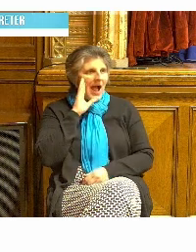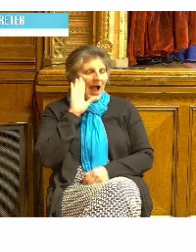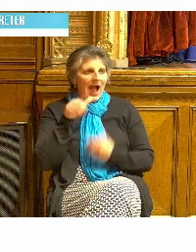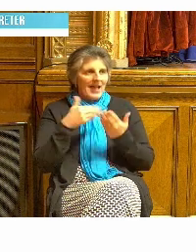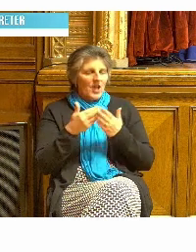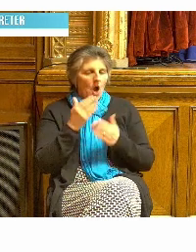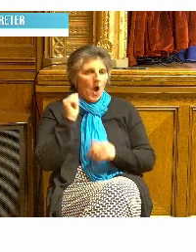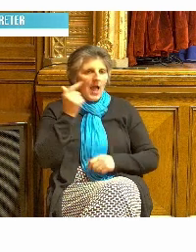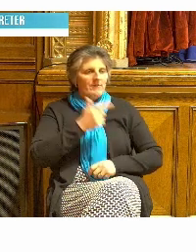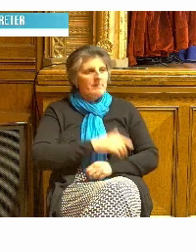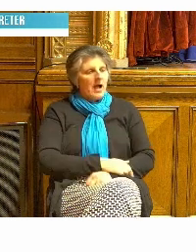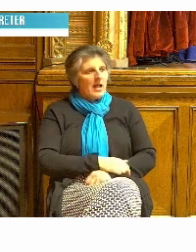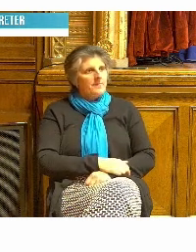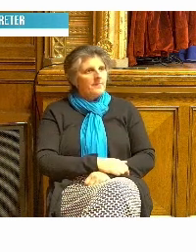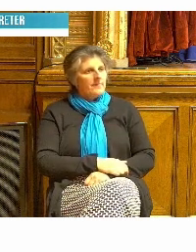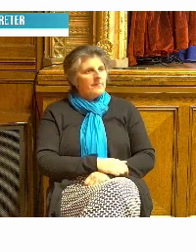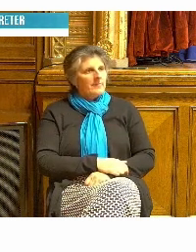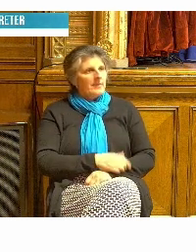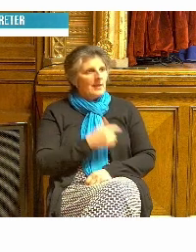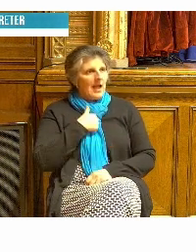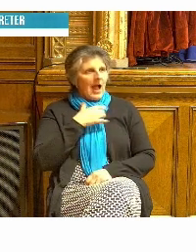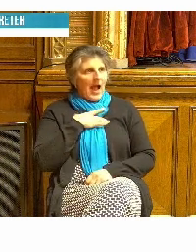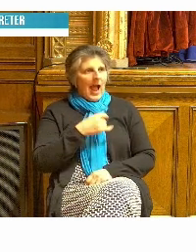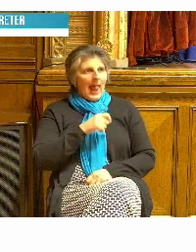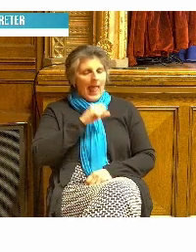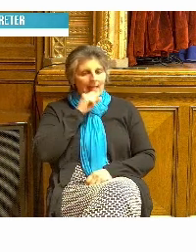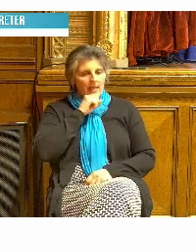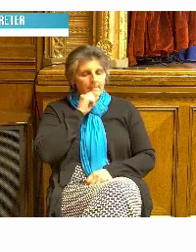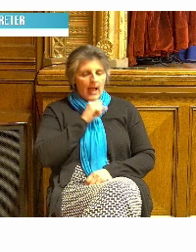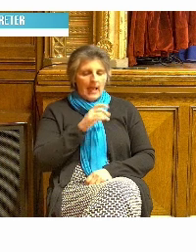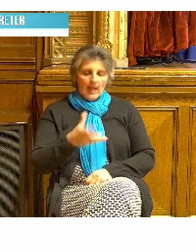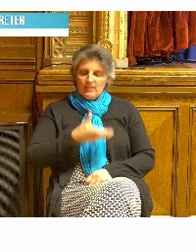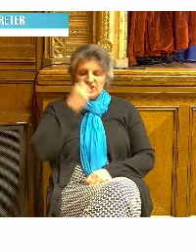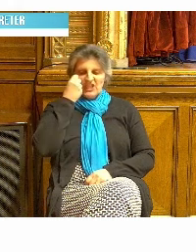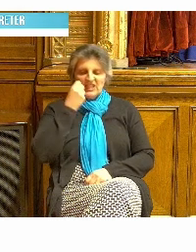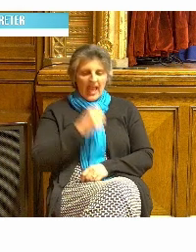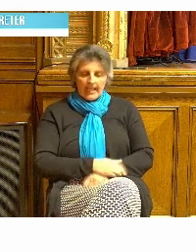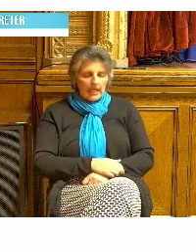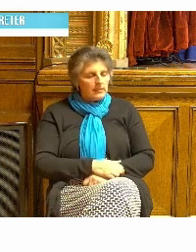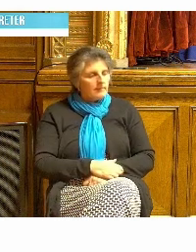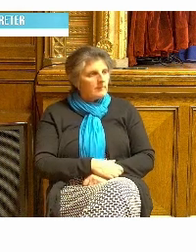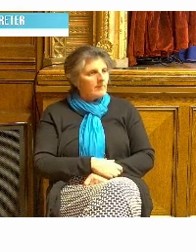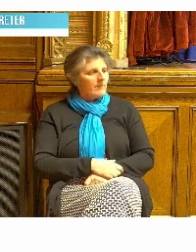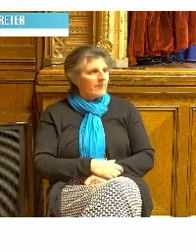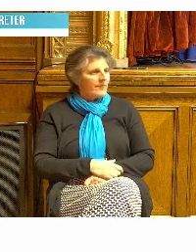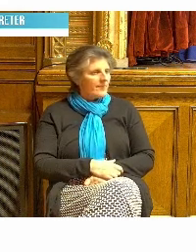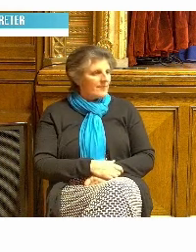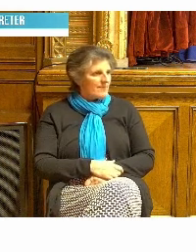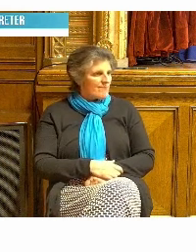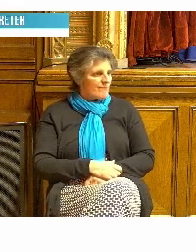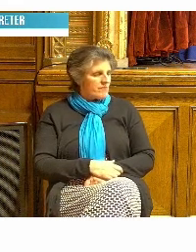everybody. How you doing? I like the mics. I'm just going to take it. There you go.